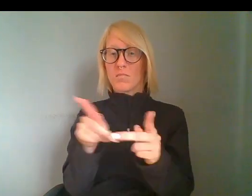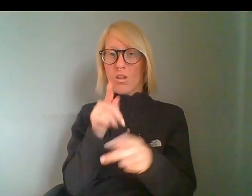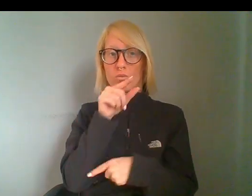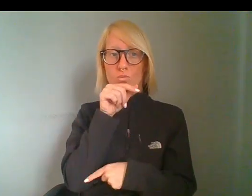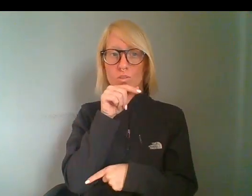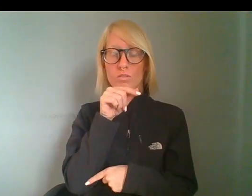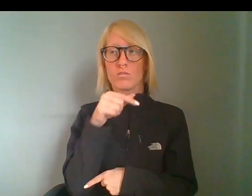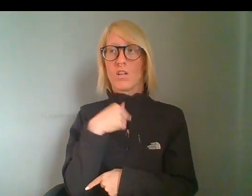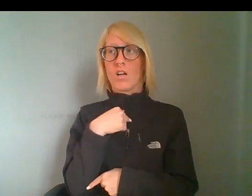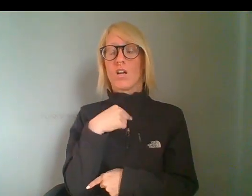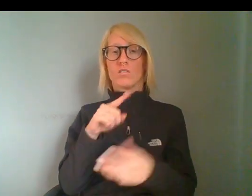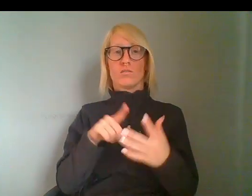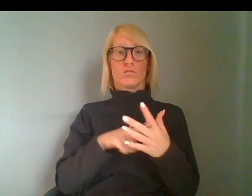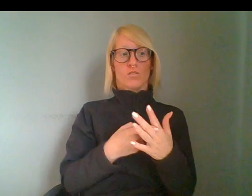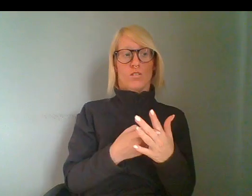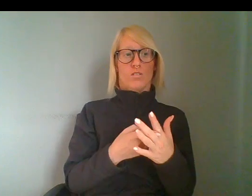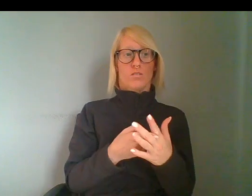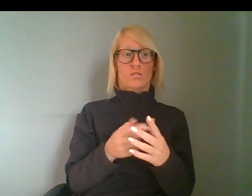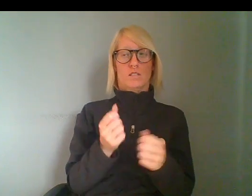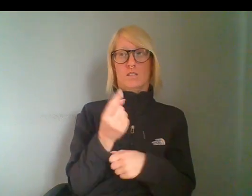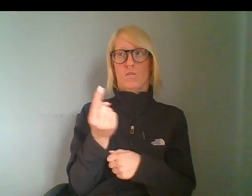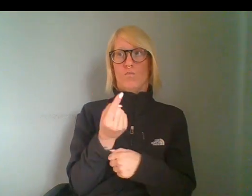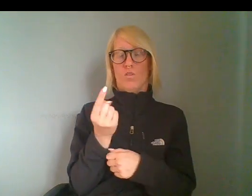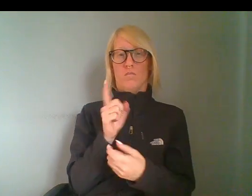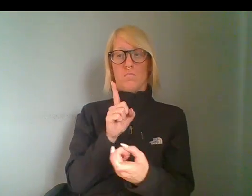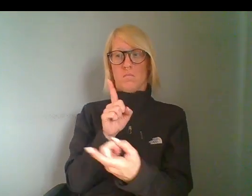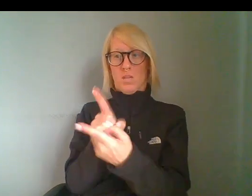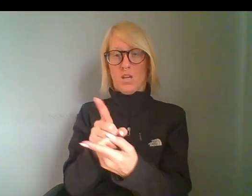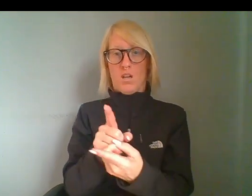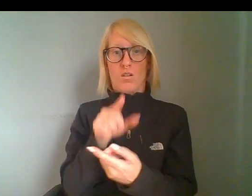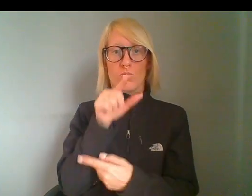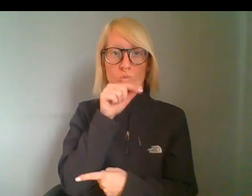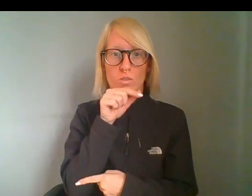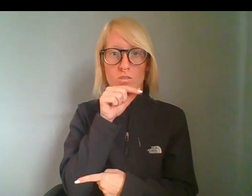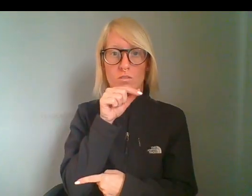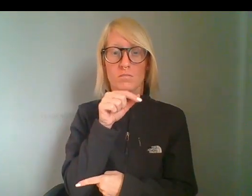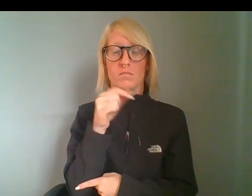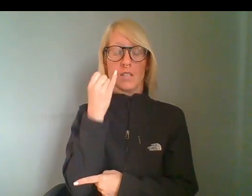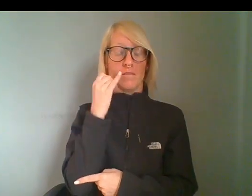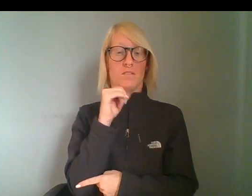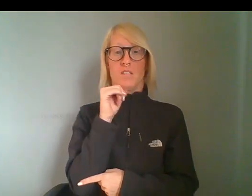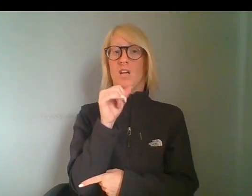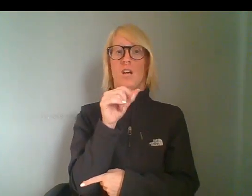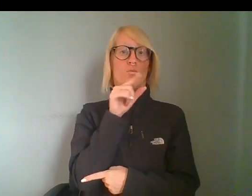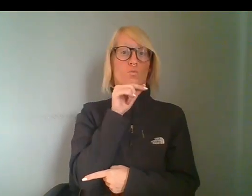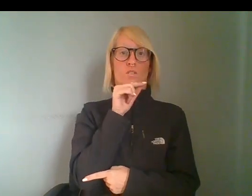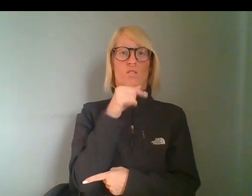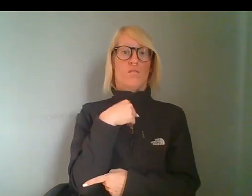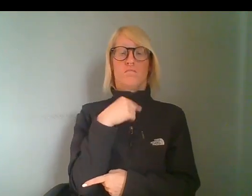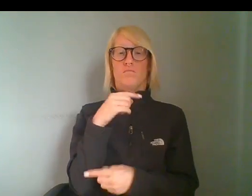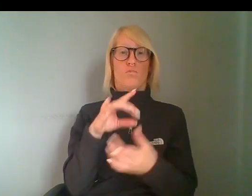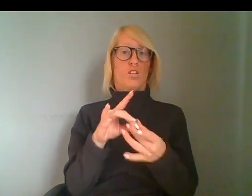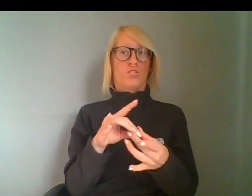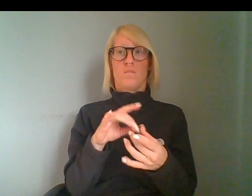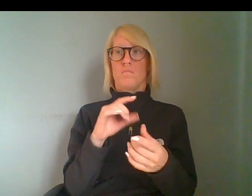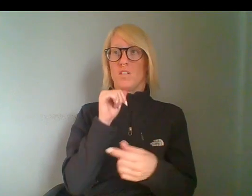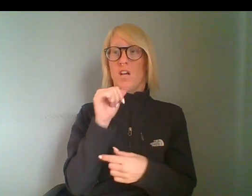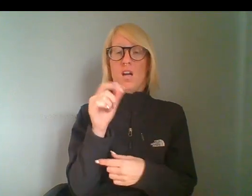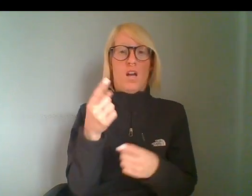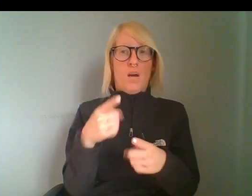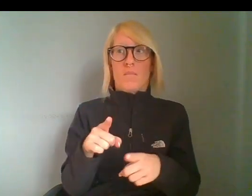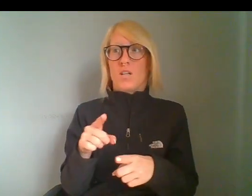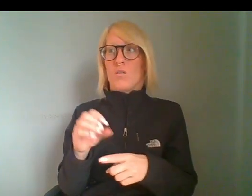with someone that I met through Twitter. So had I not been on there, you know, that relationship wouldn't have happened and that project may not have ever